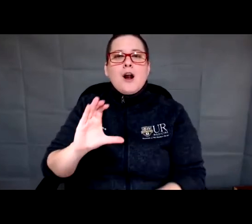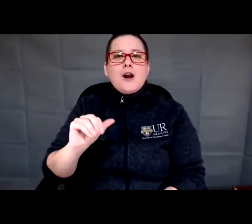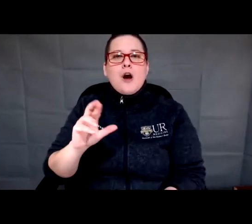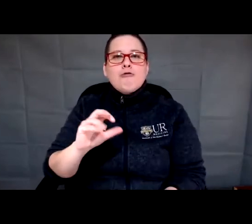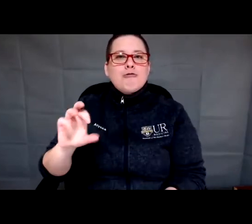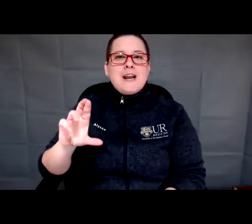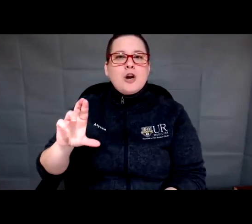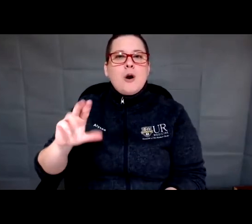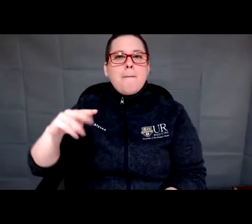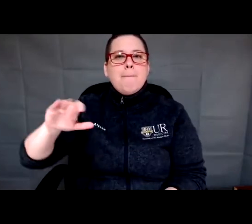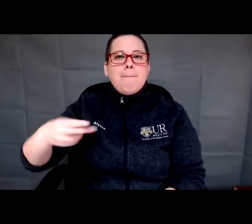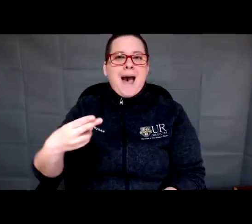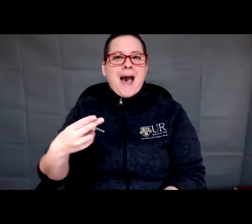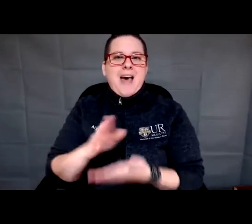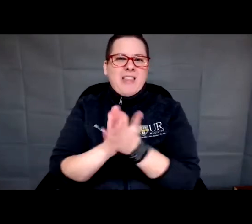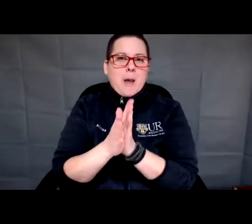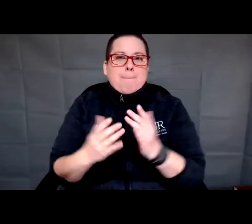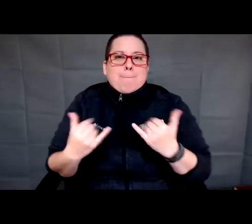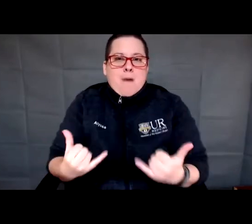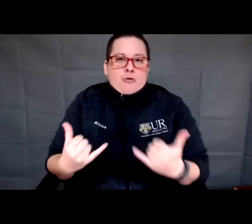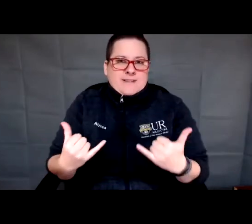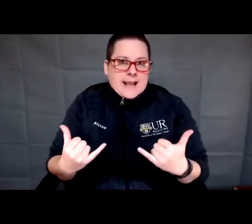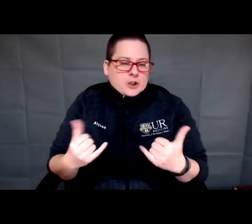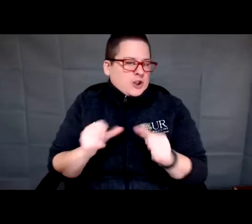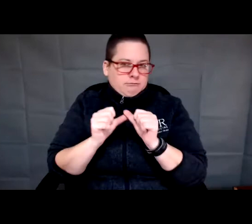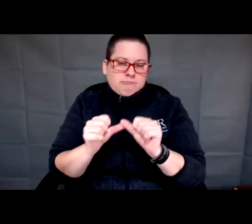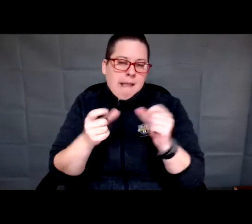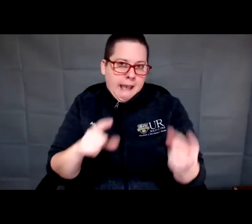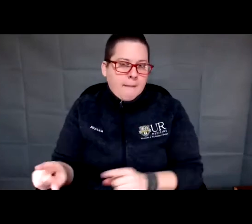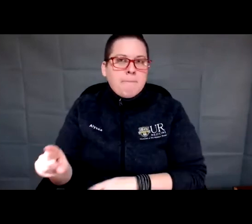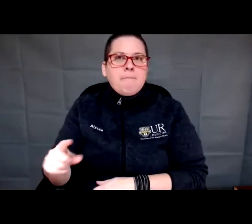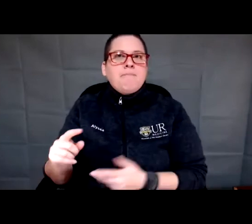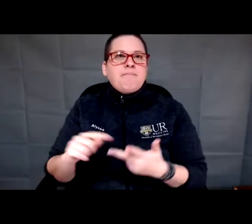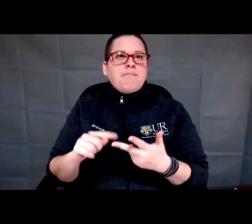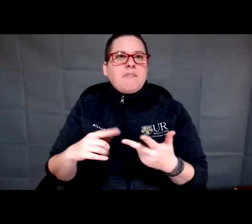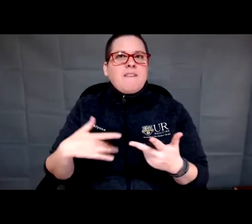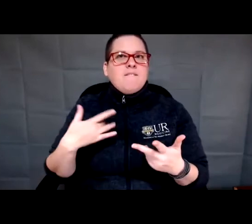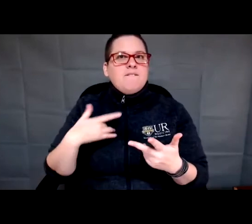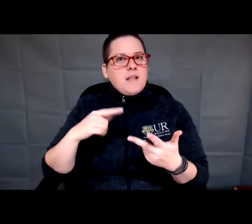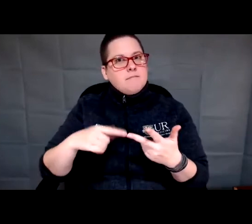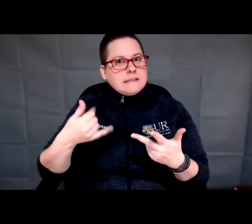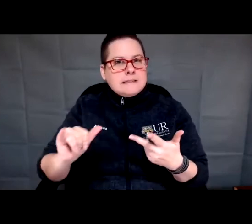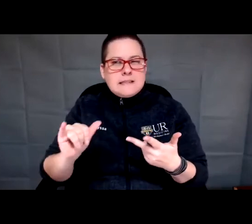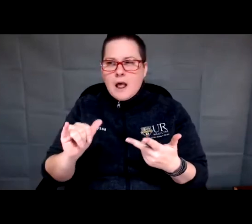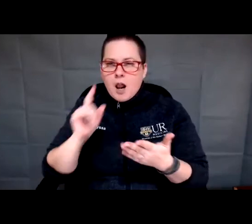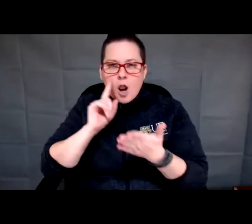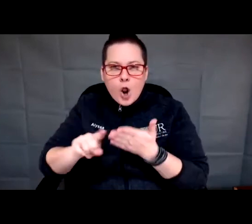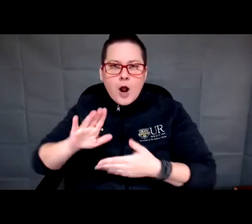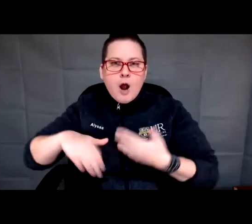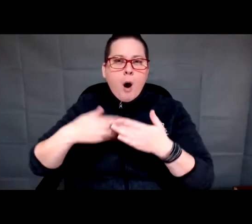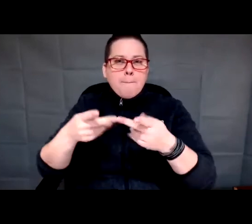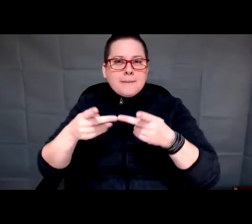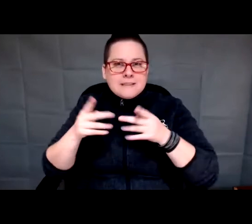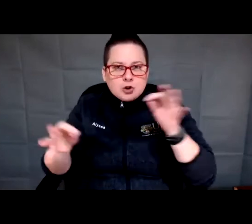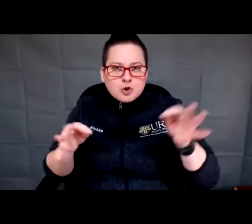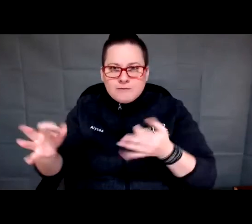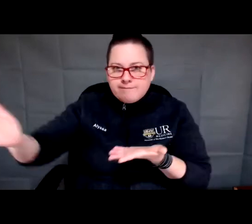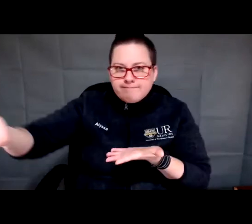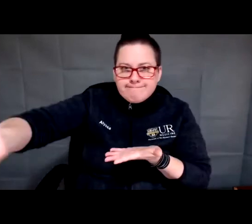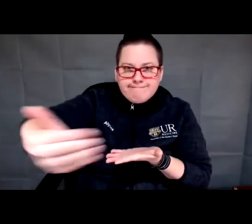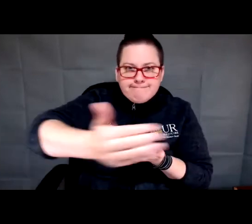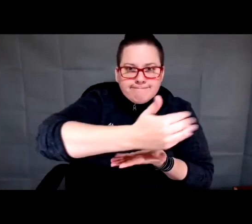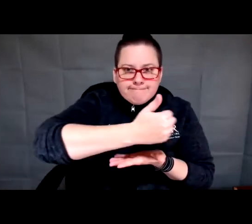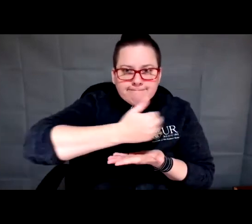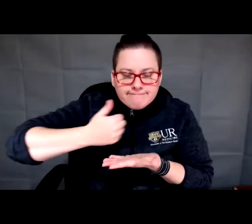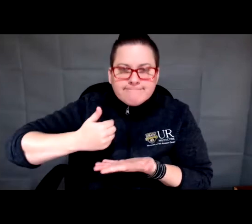to move forward. I believe that we are still reviewing position descriptions and getting all of those